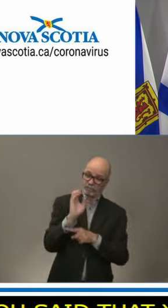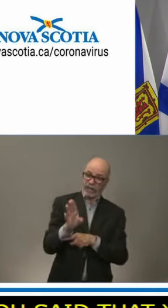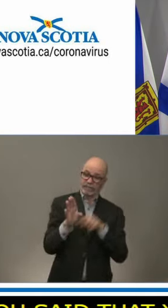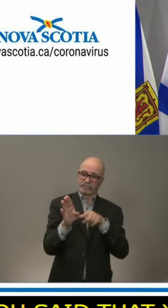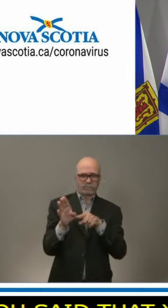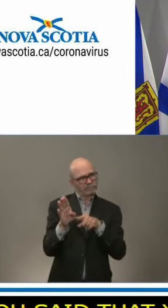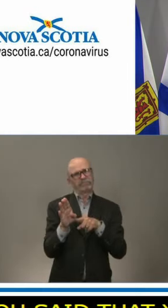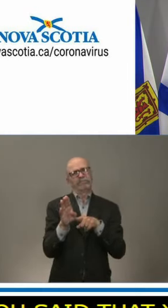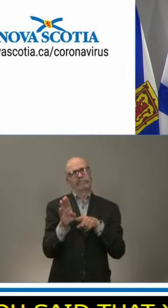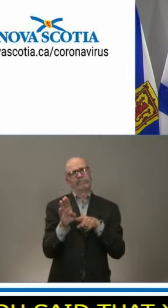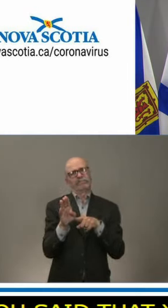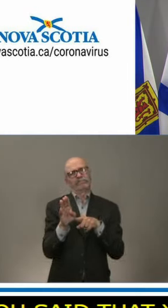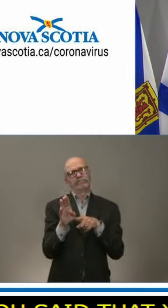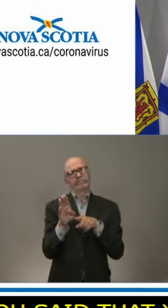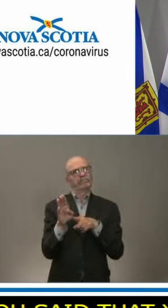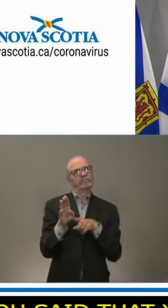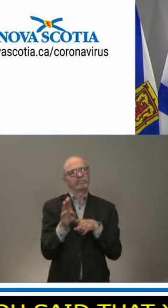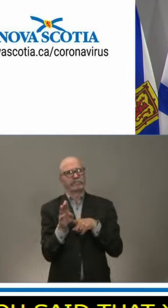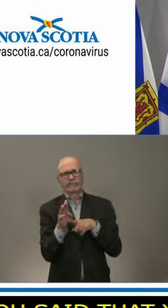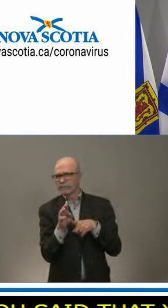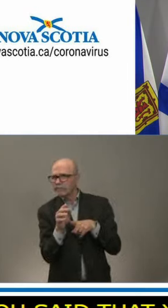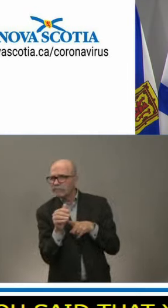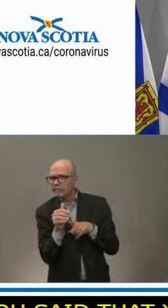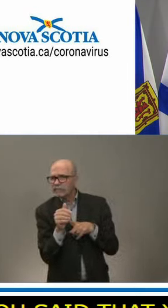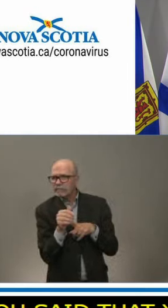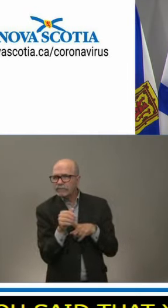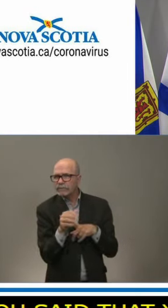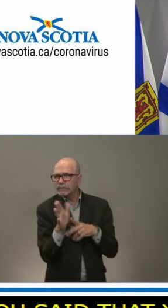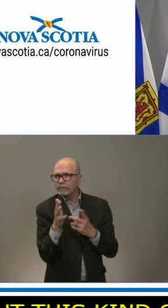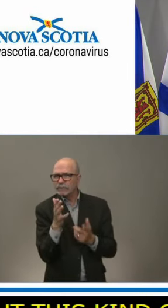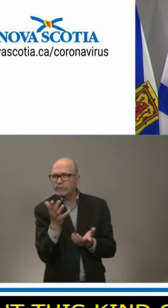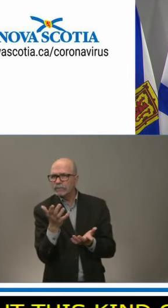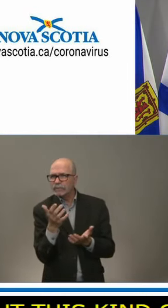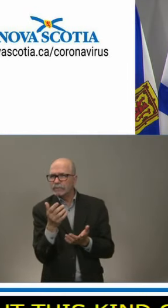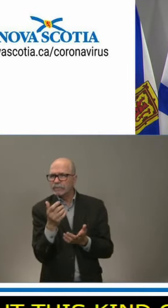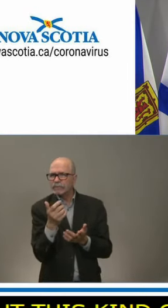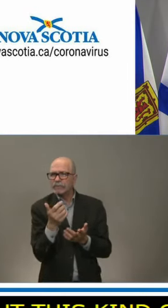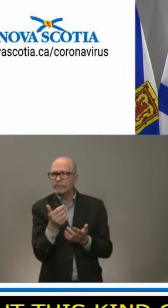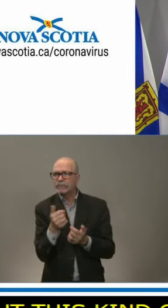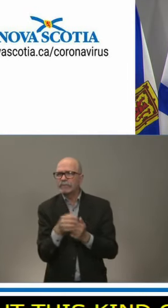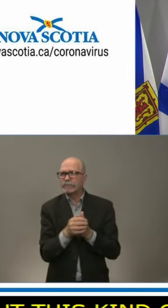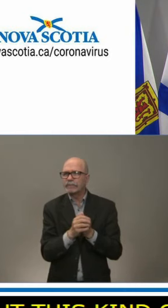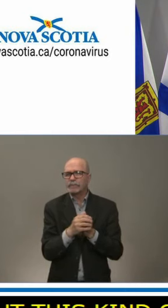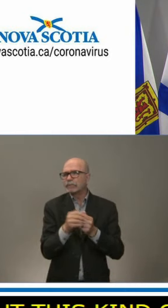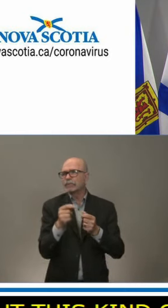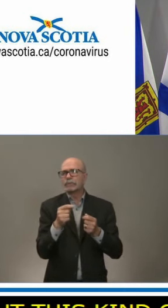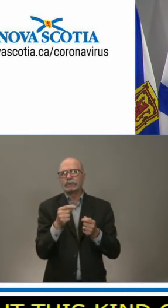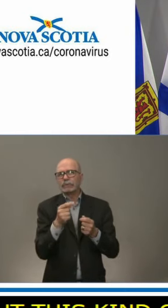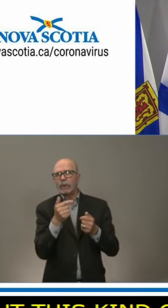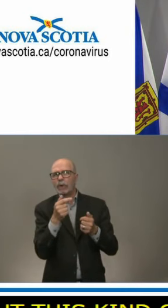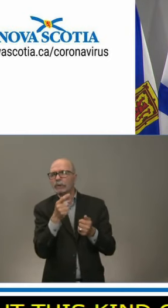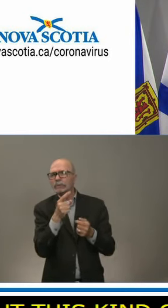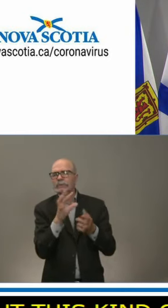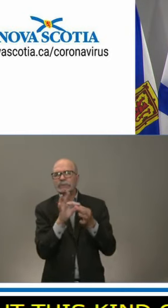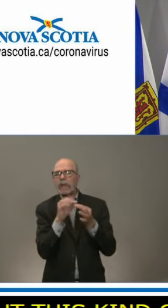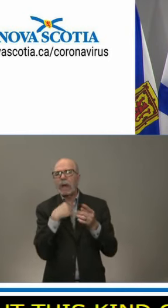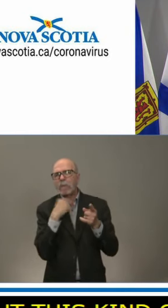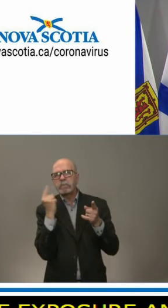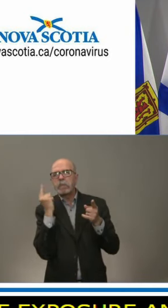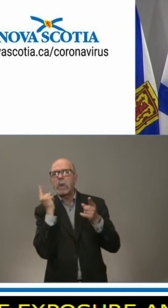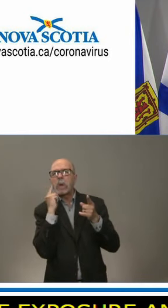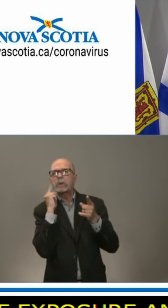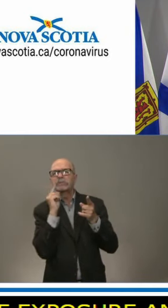those kinds of concerns. We're told that she was being treated on the third floor of the Cape Breton Regional